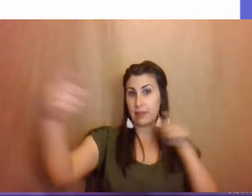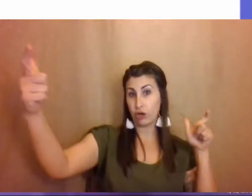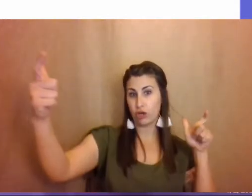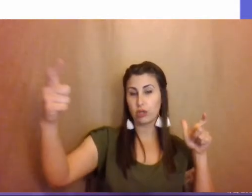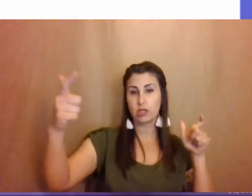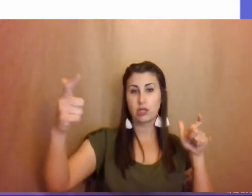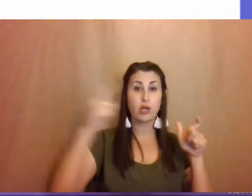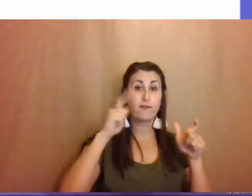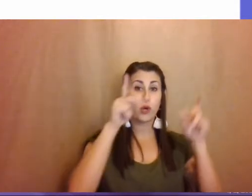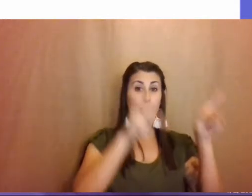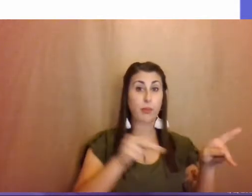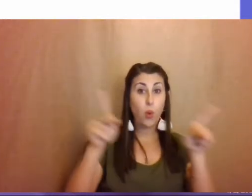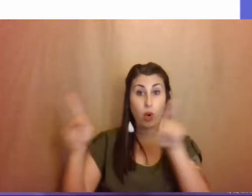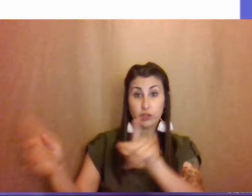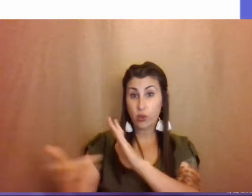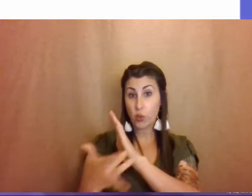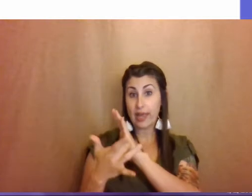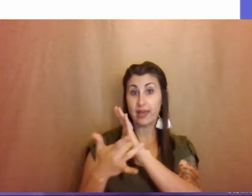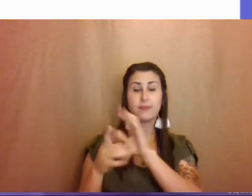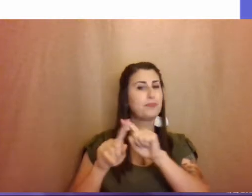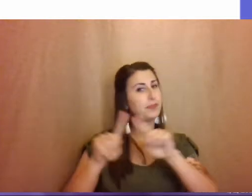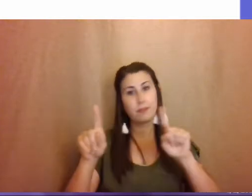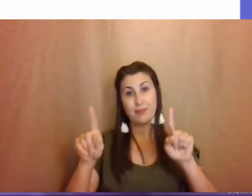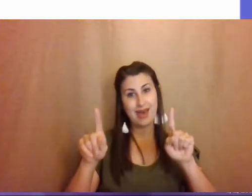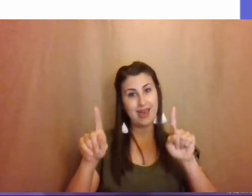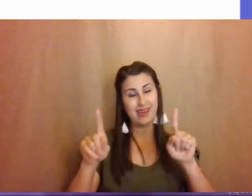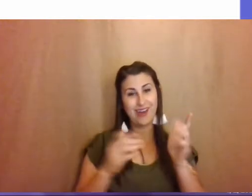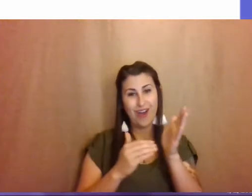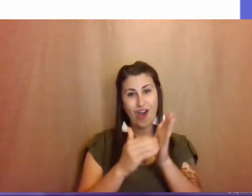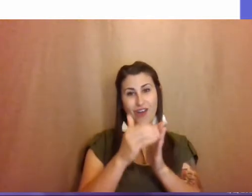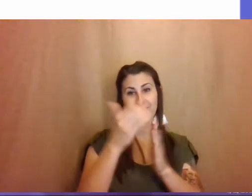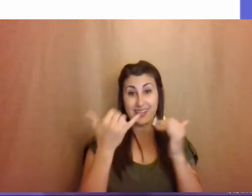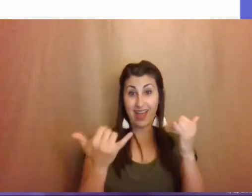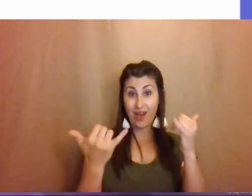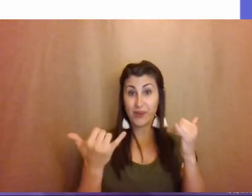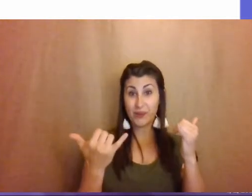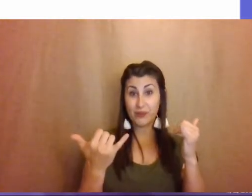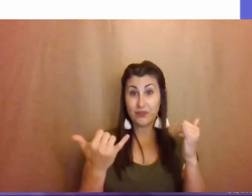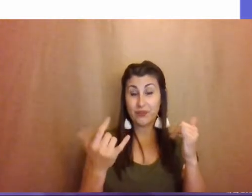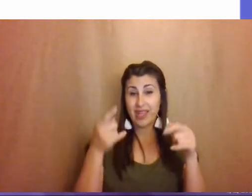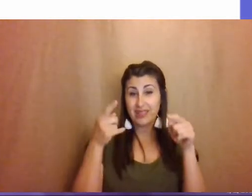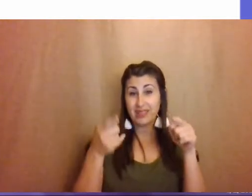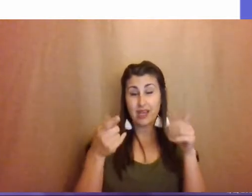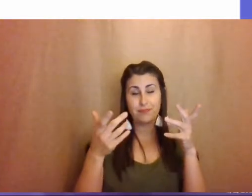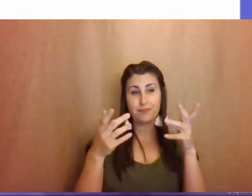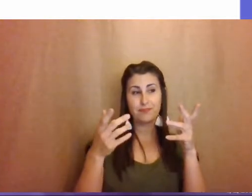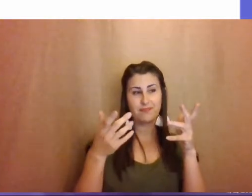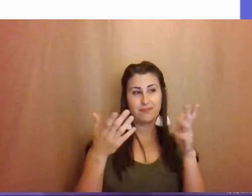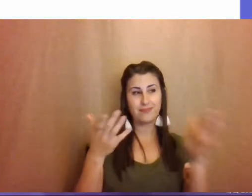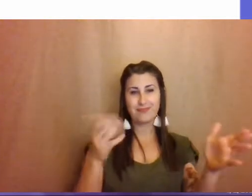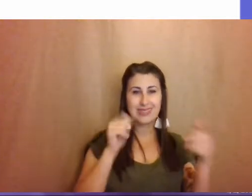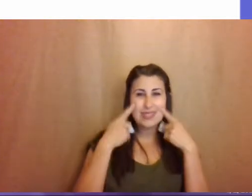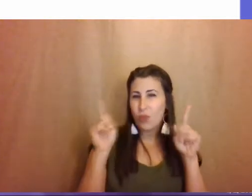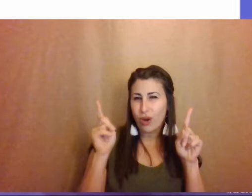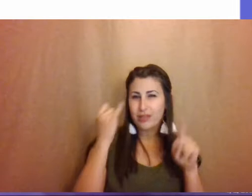get bigger in a proportional way. But a lot of times now, right, that